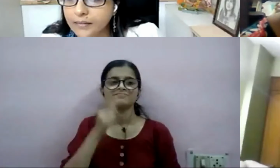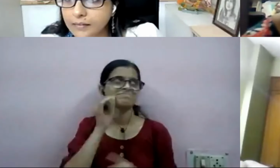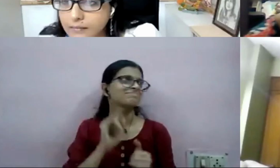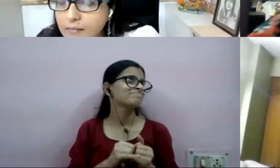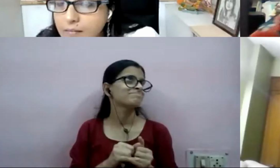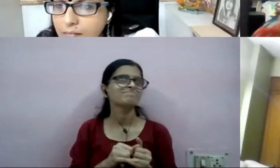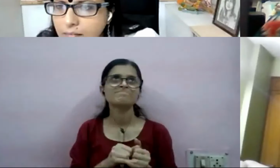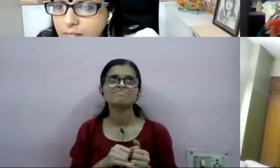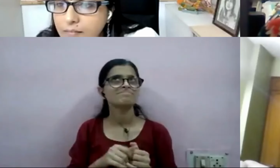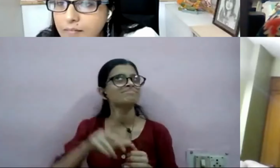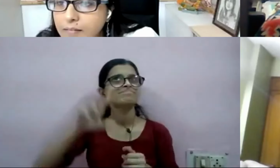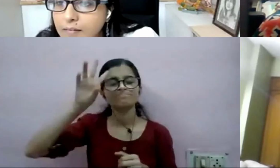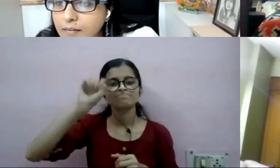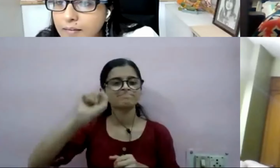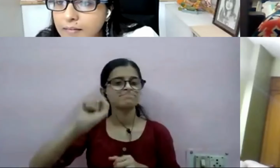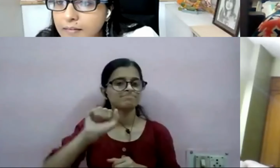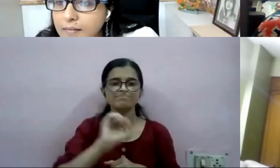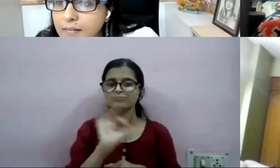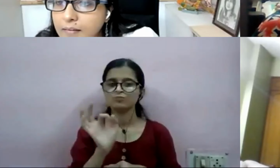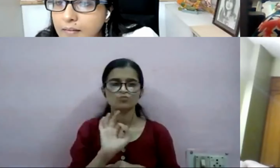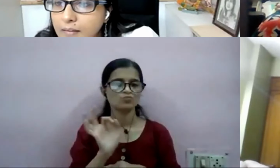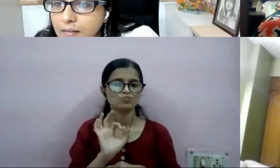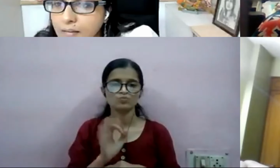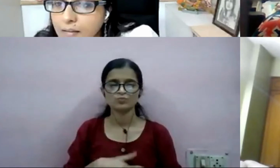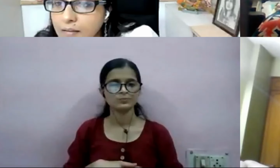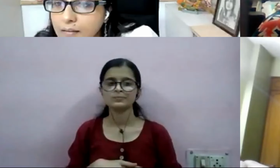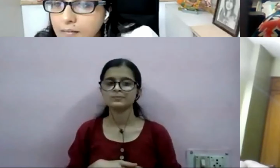I remember offhand. Right.